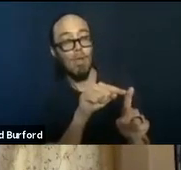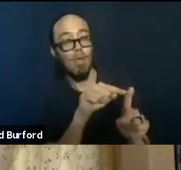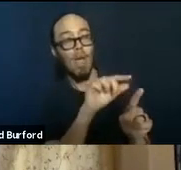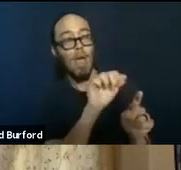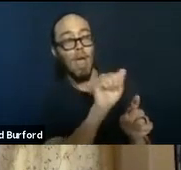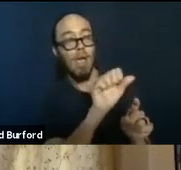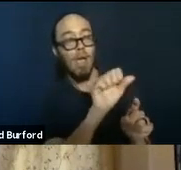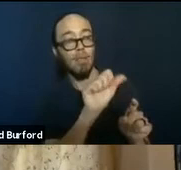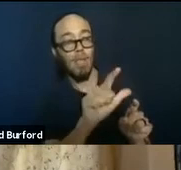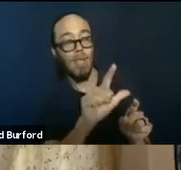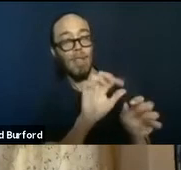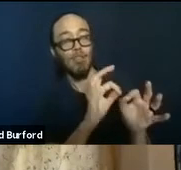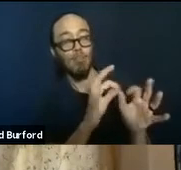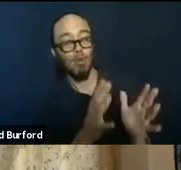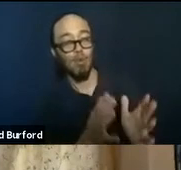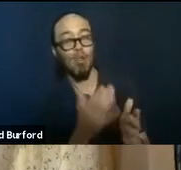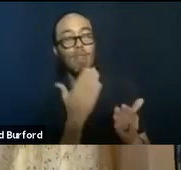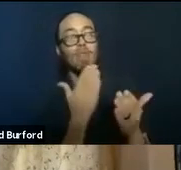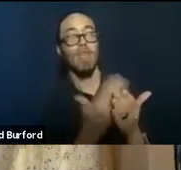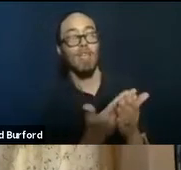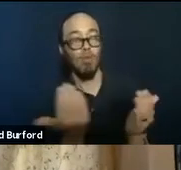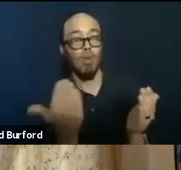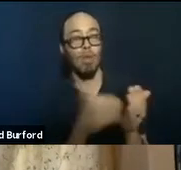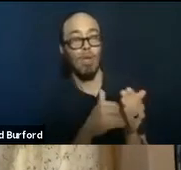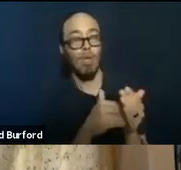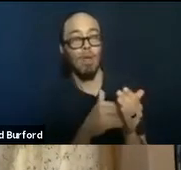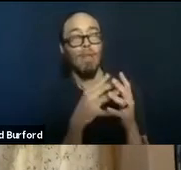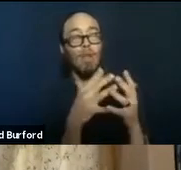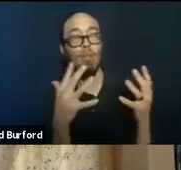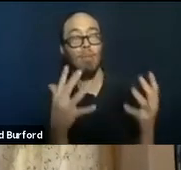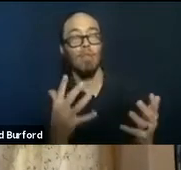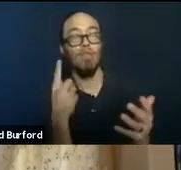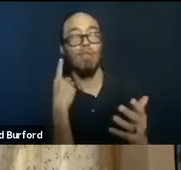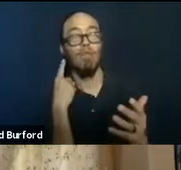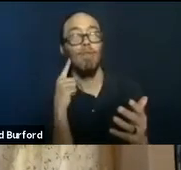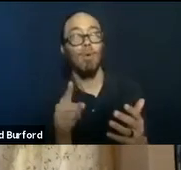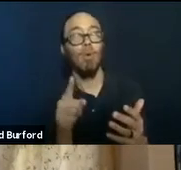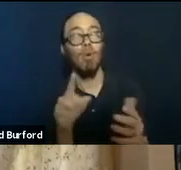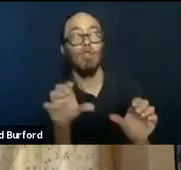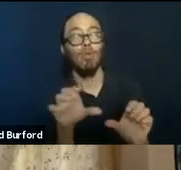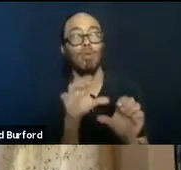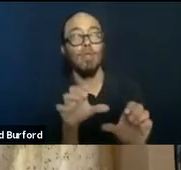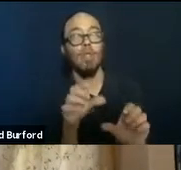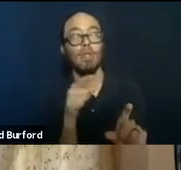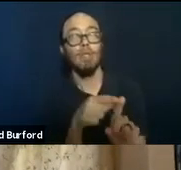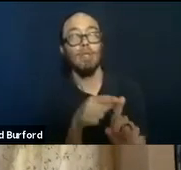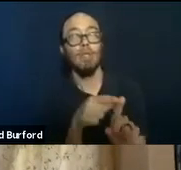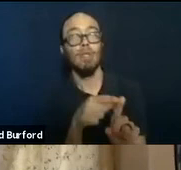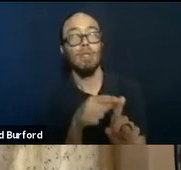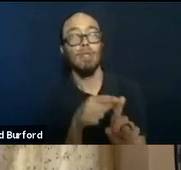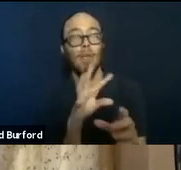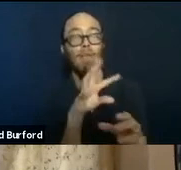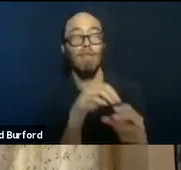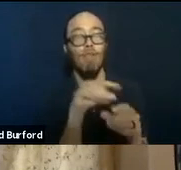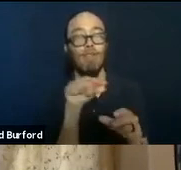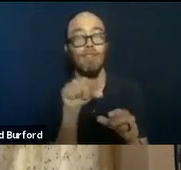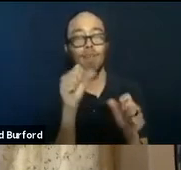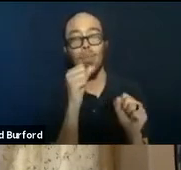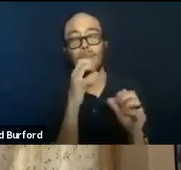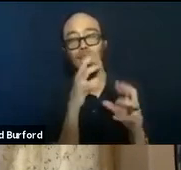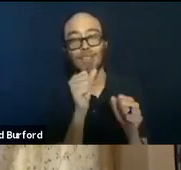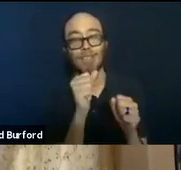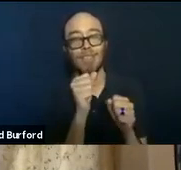American Sign Language. And again, thank you very much for doing this and being part of this amazing